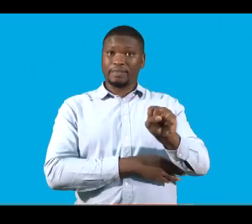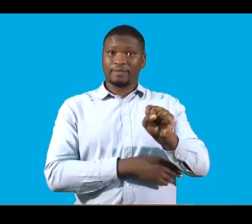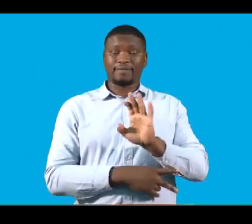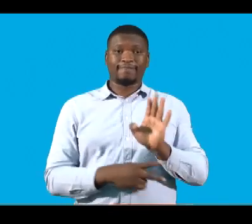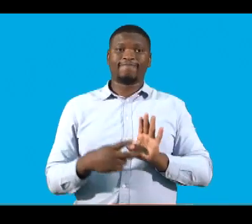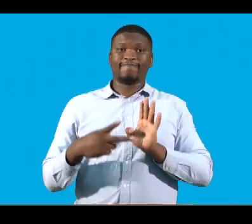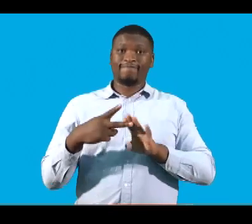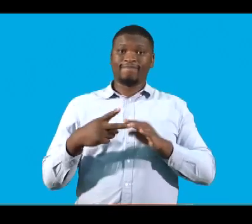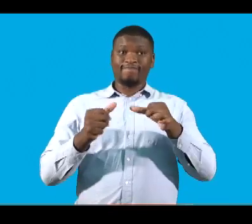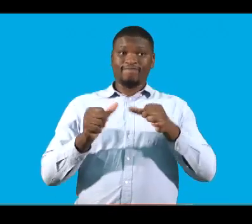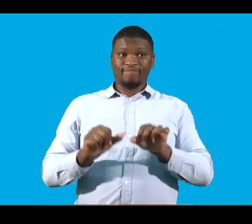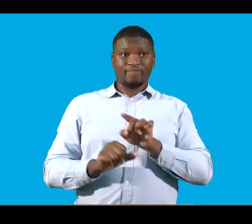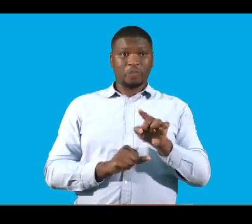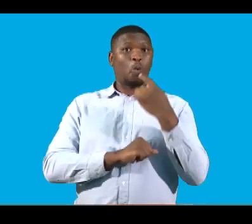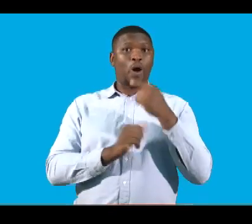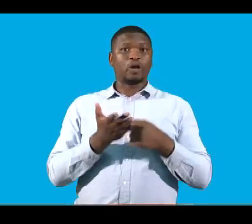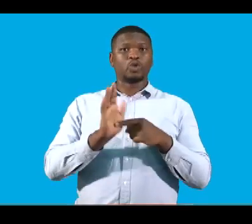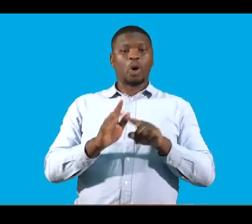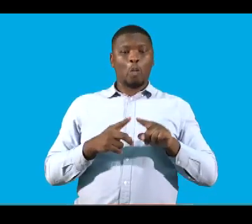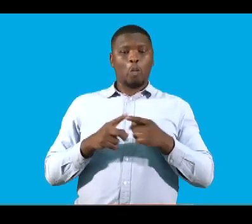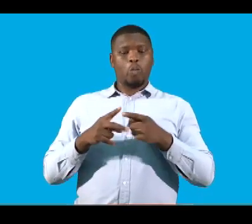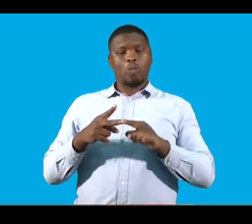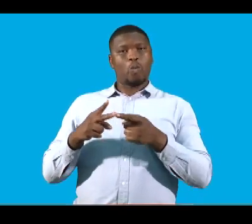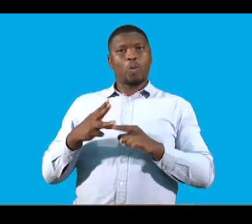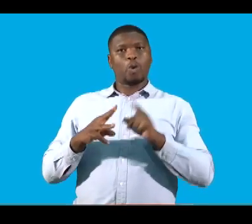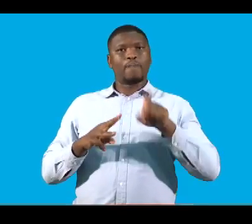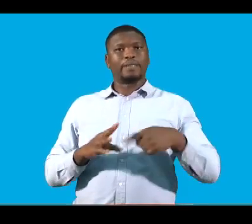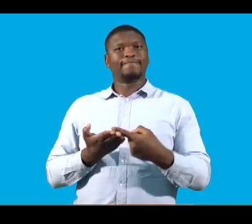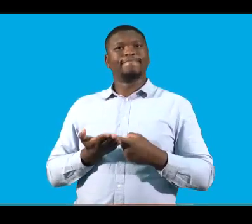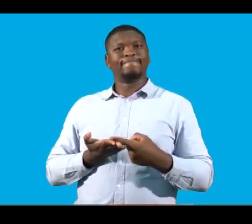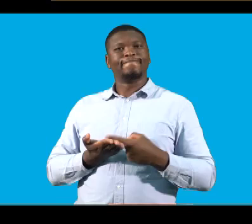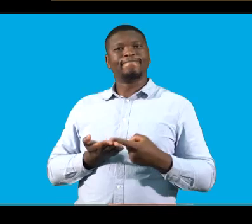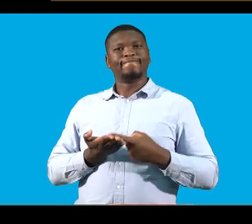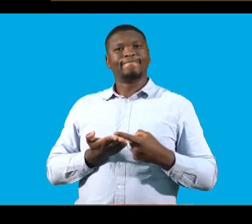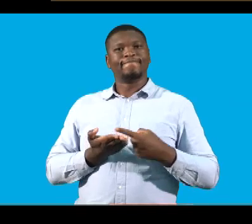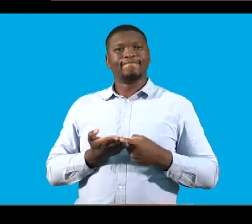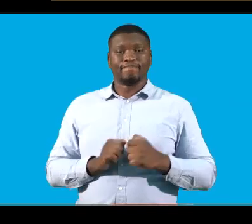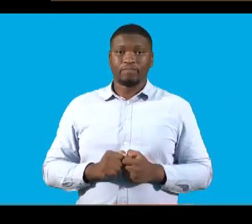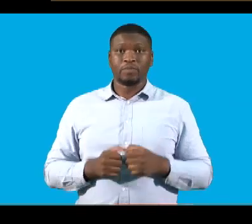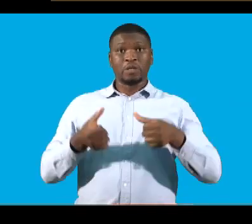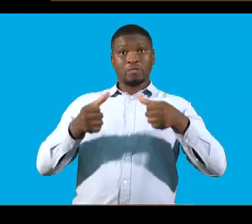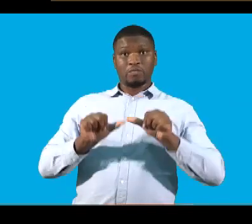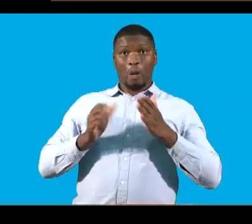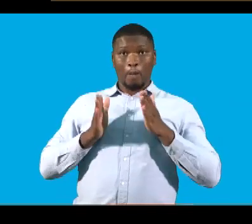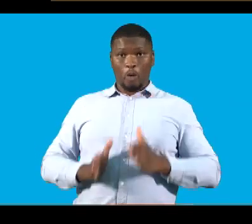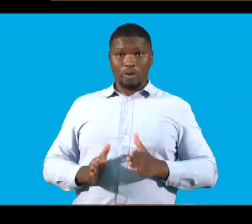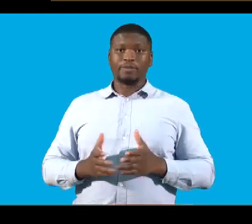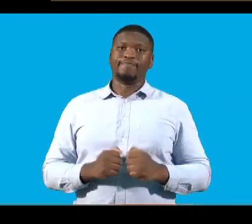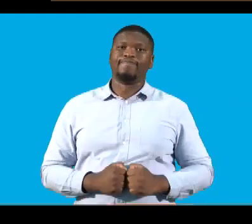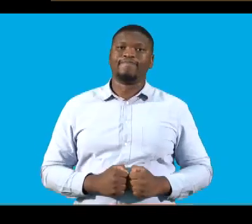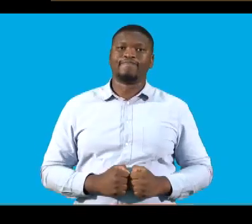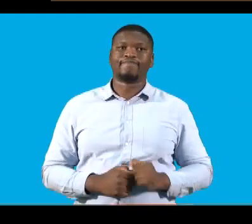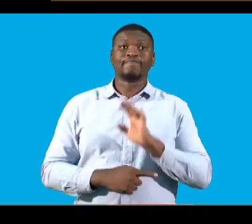and then the white indicated our points to discuss. Now, let's look at a body